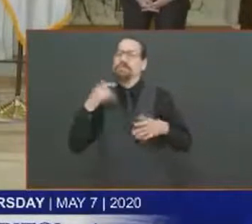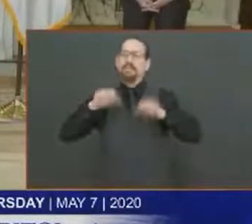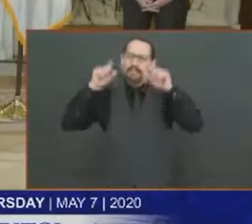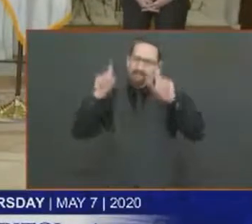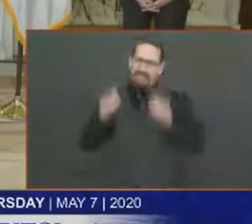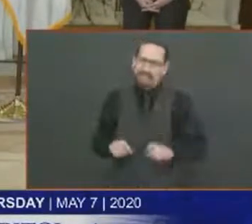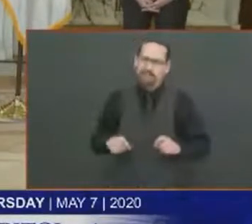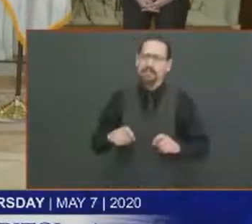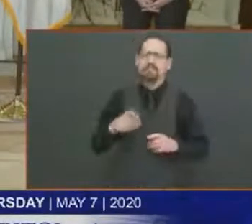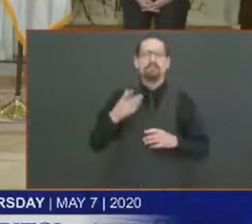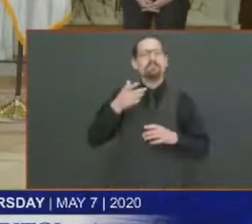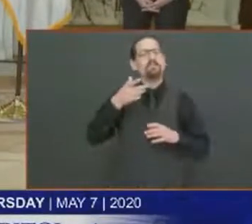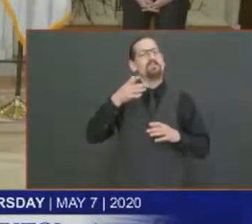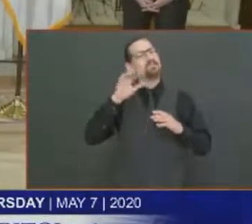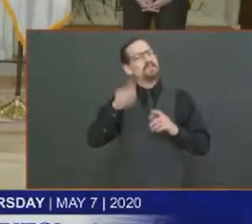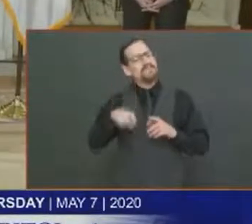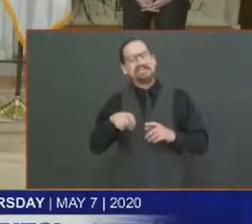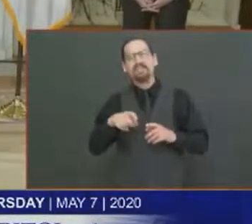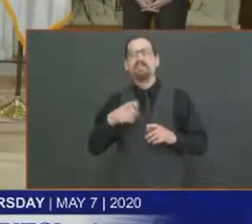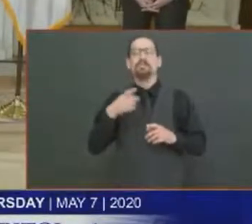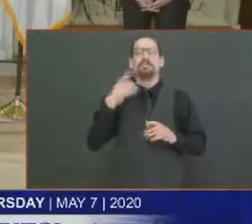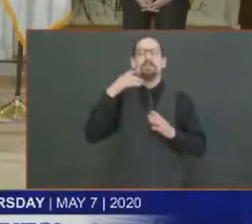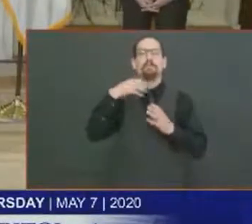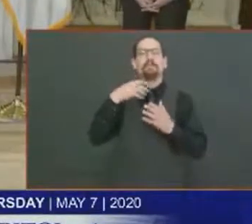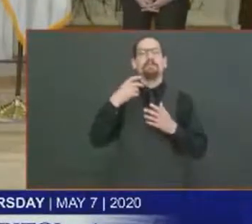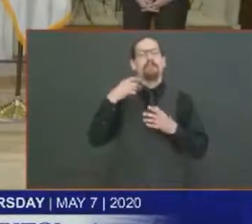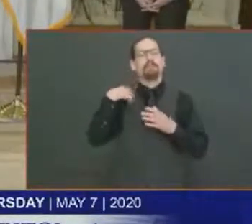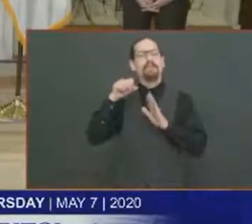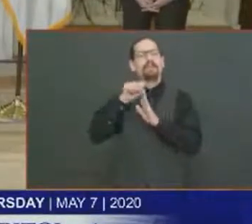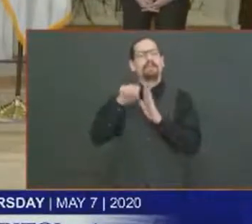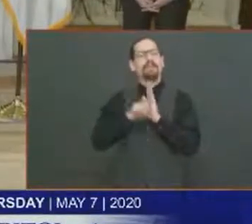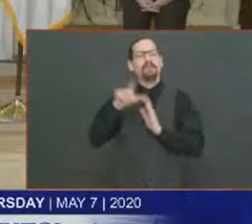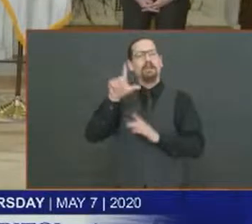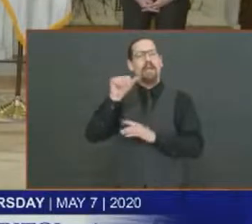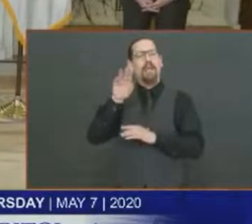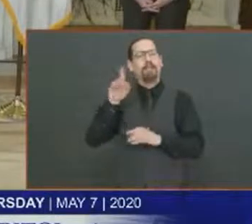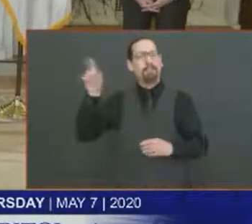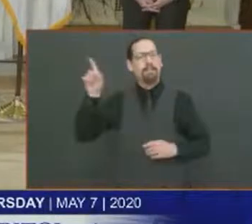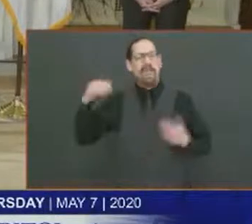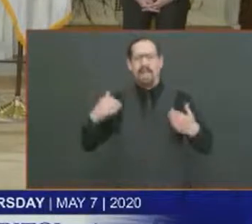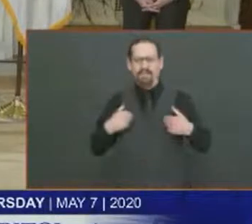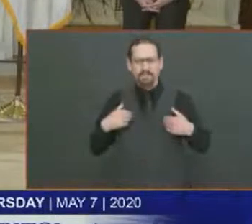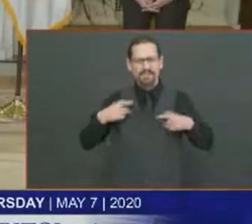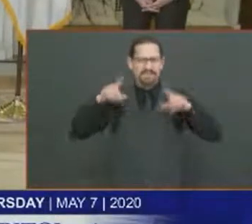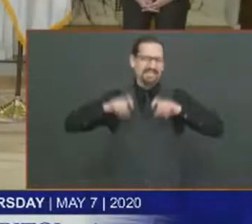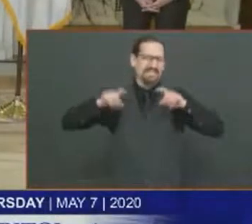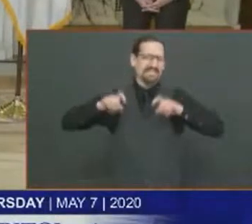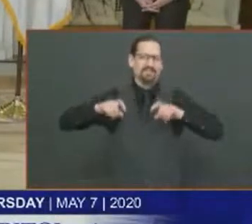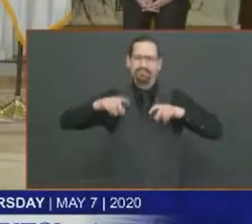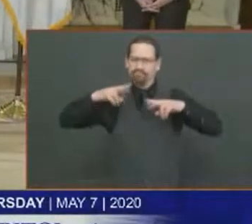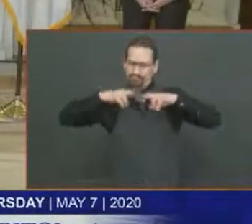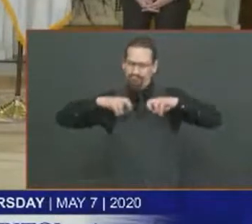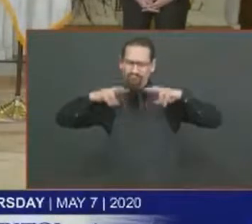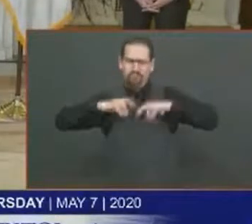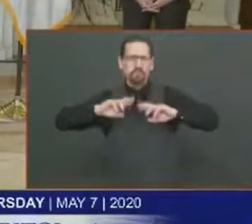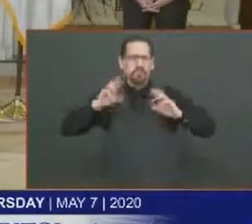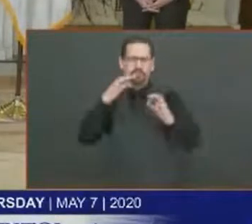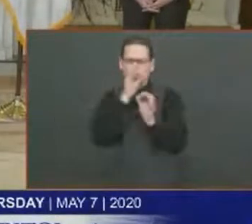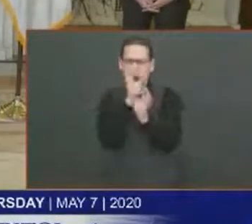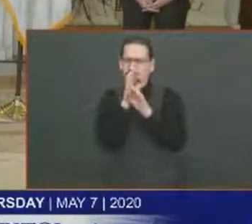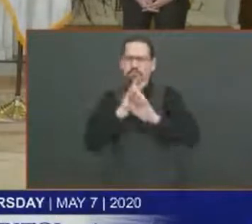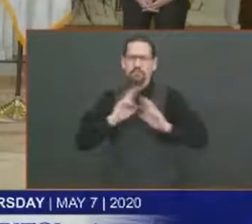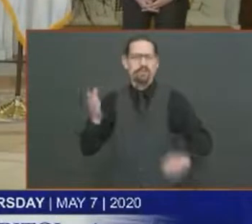on. Our state health laboratories have done the validation processes immediately, very early on,